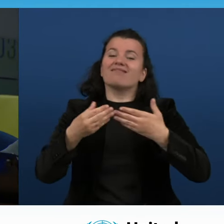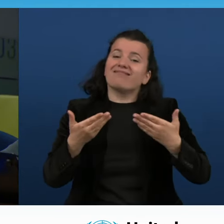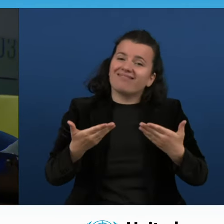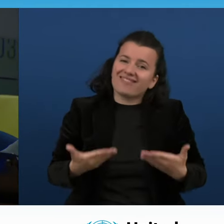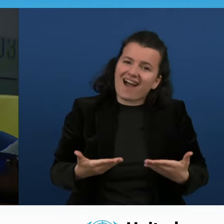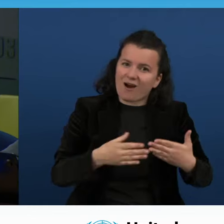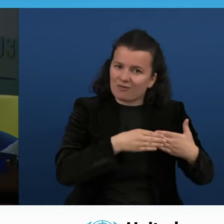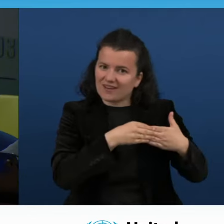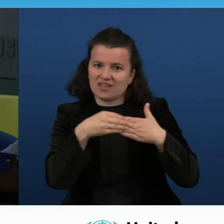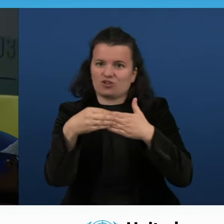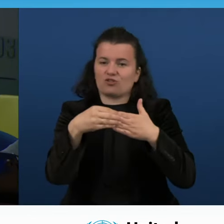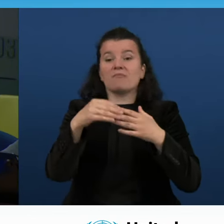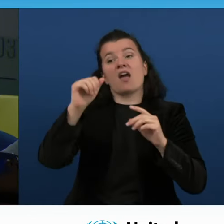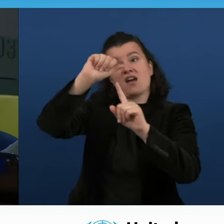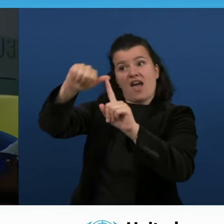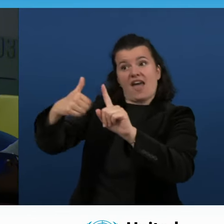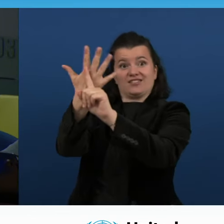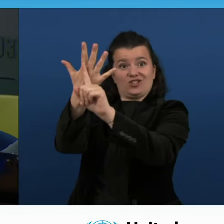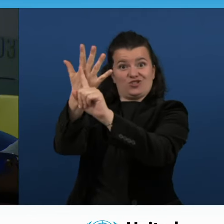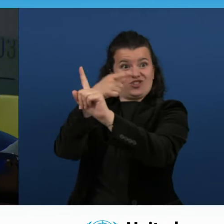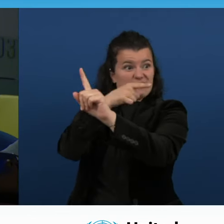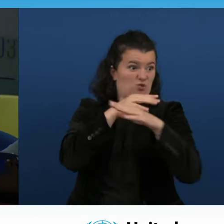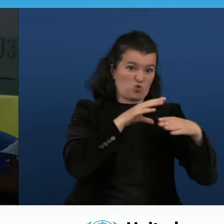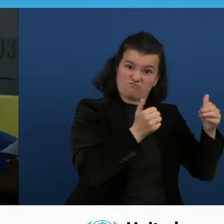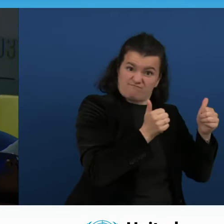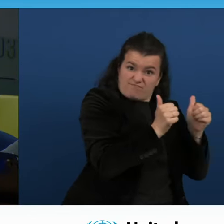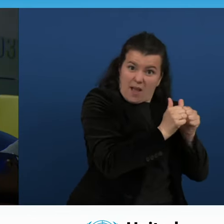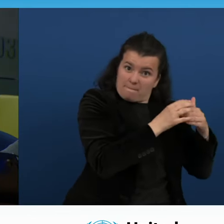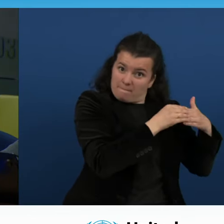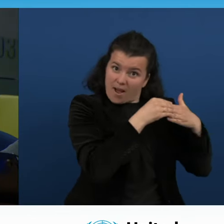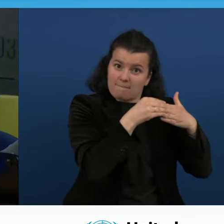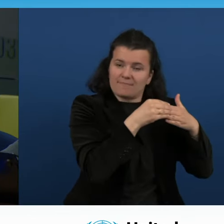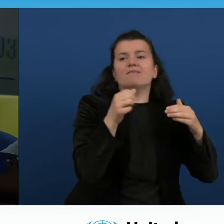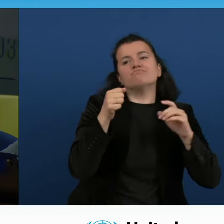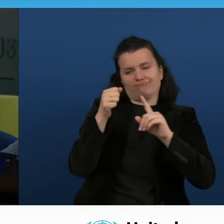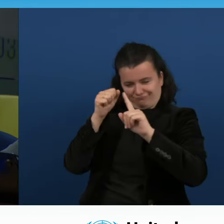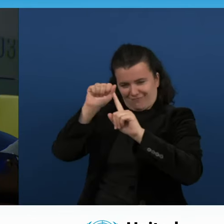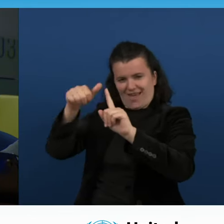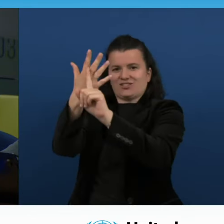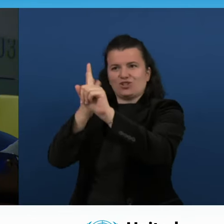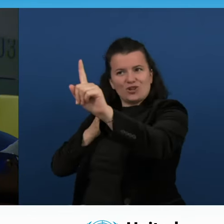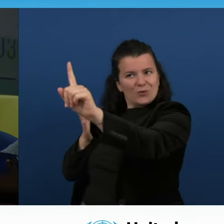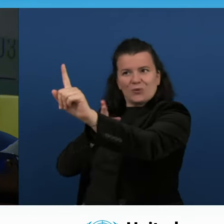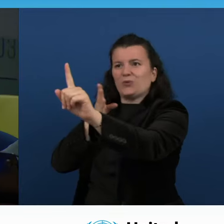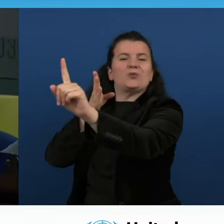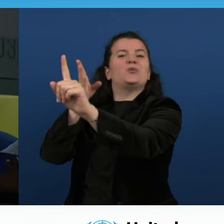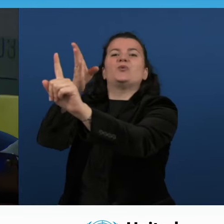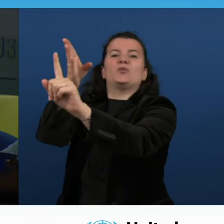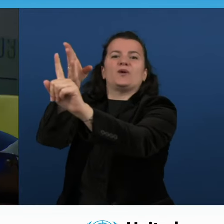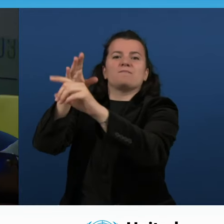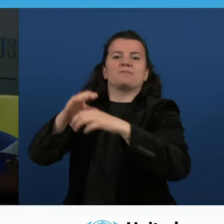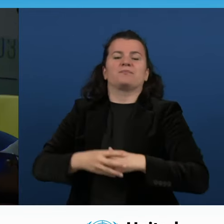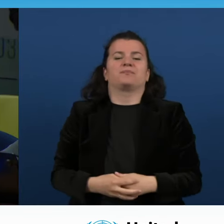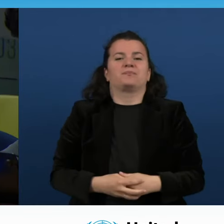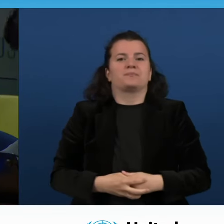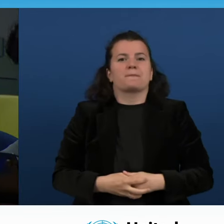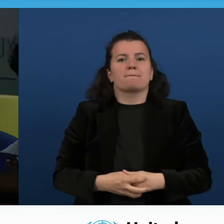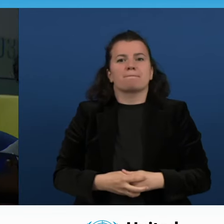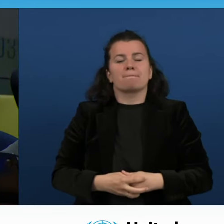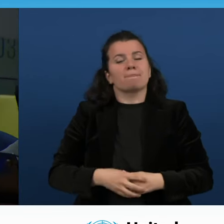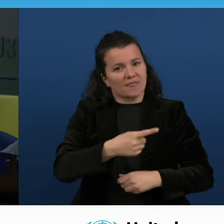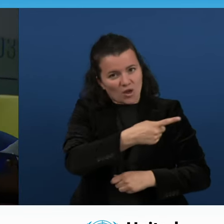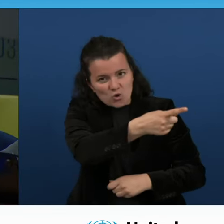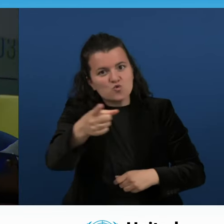development. Here, your ideas and your contributions are not only heeded, but they're also the motor of transformation that our world